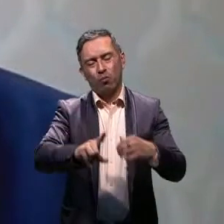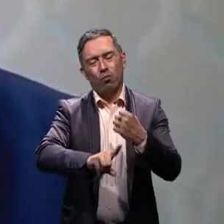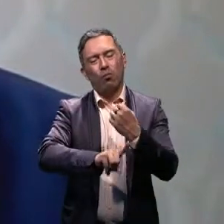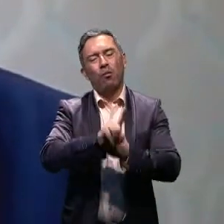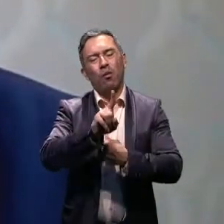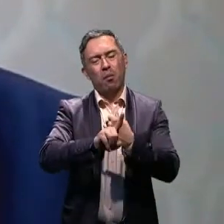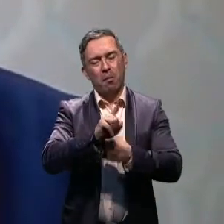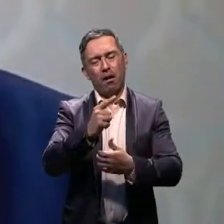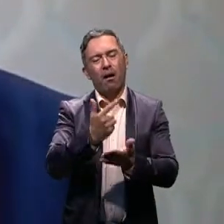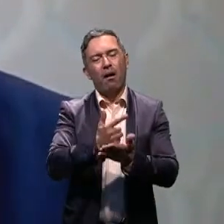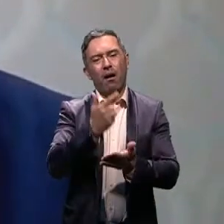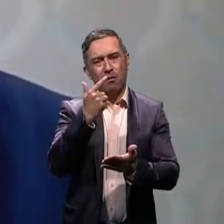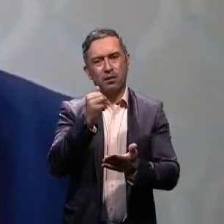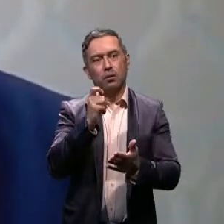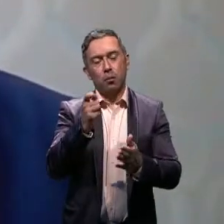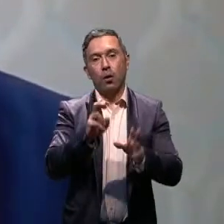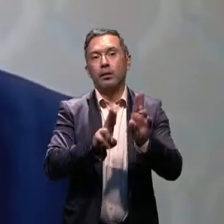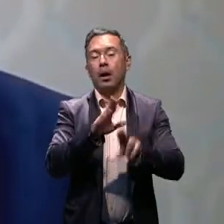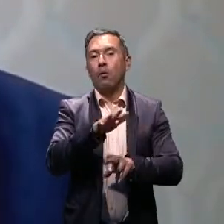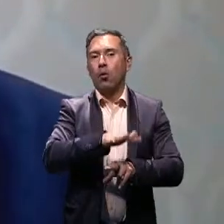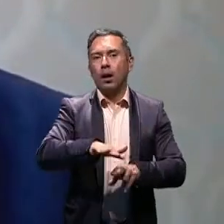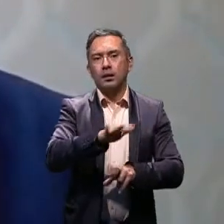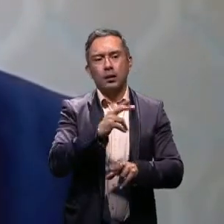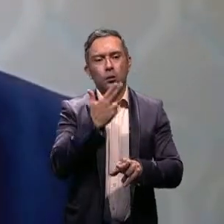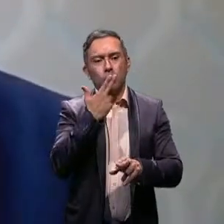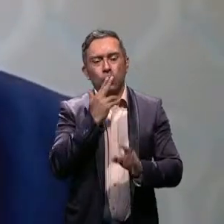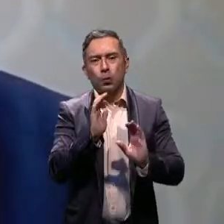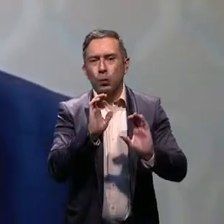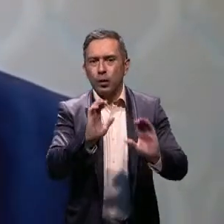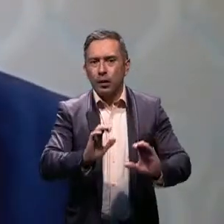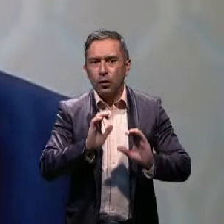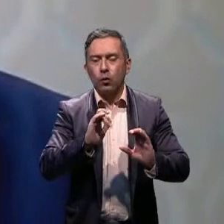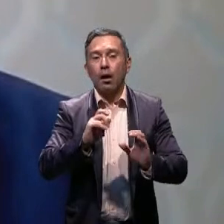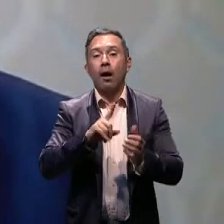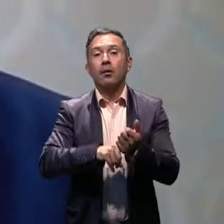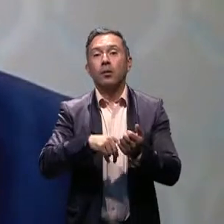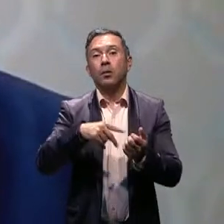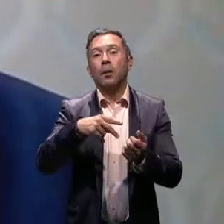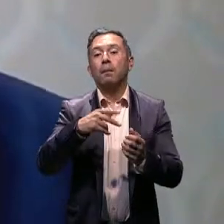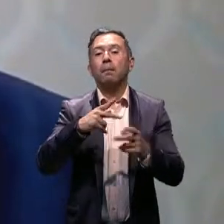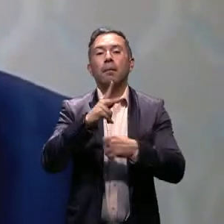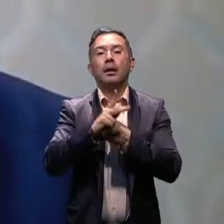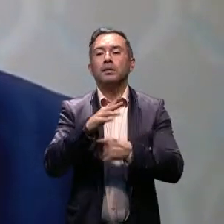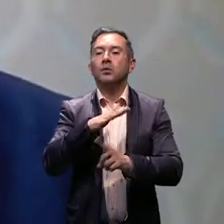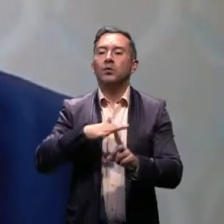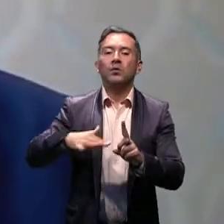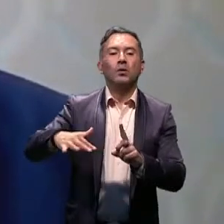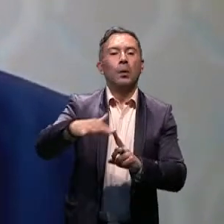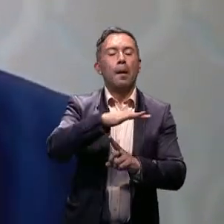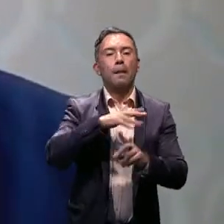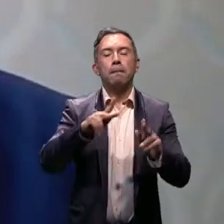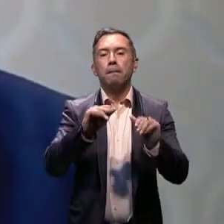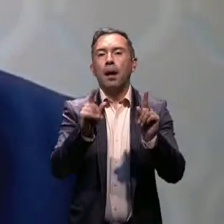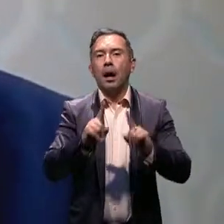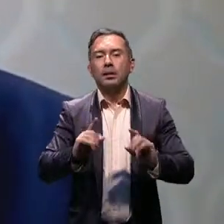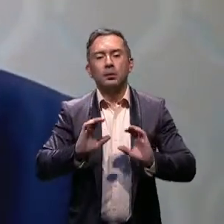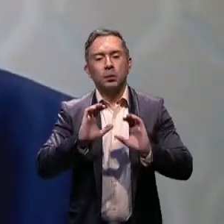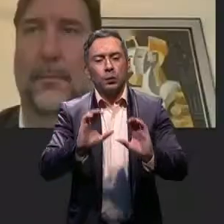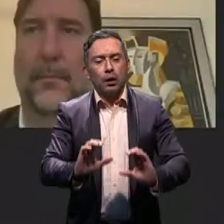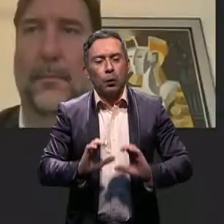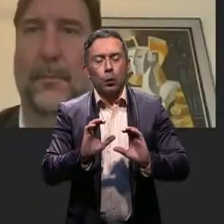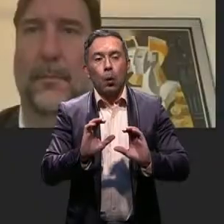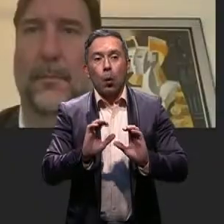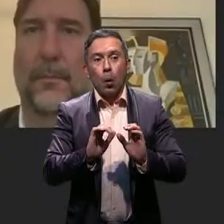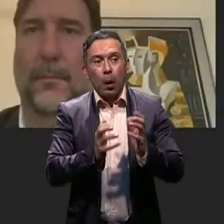for peacekeeping and democracy within each of the different